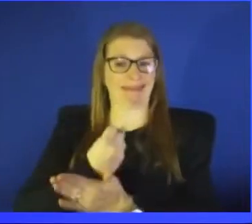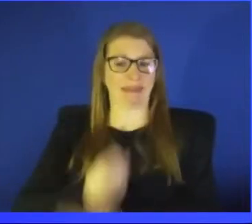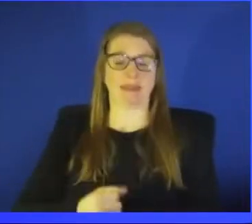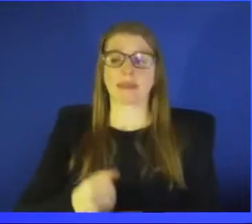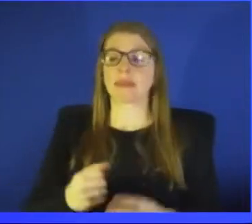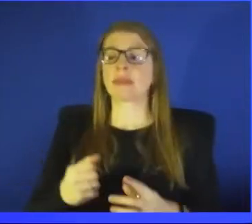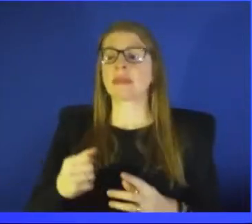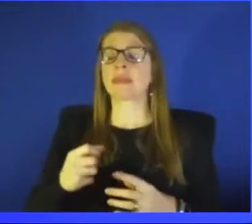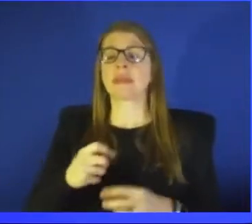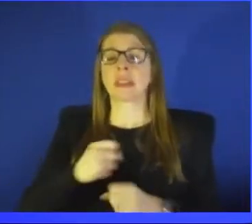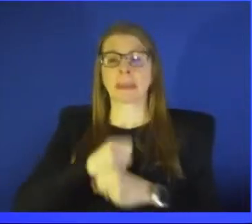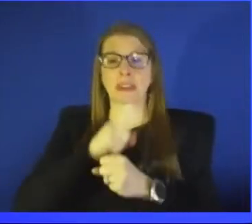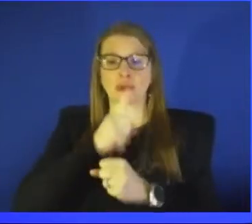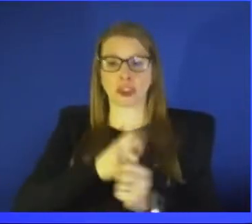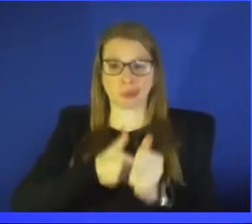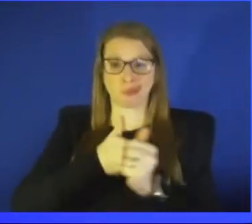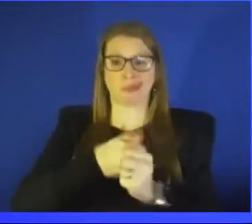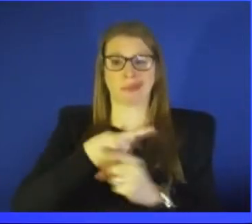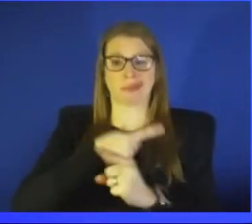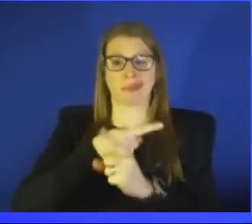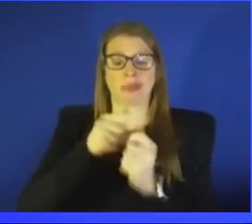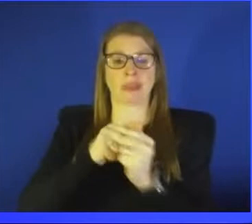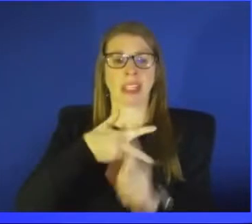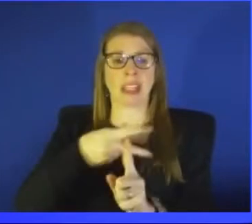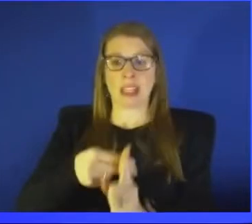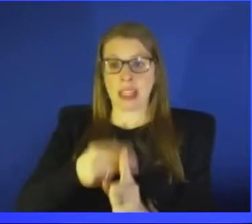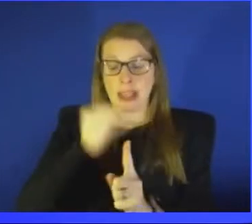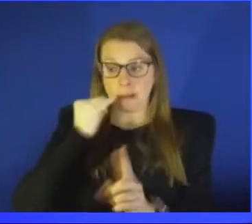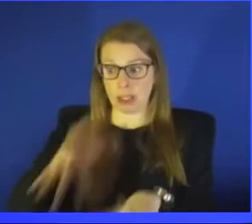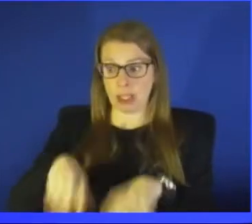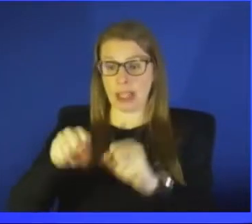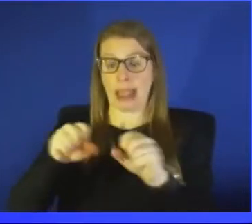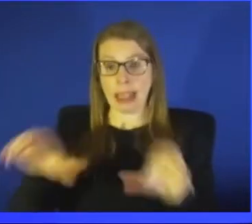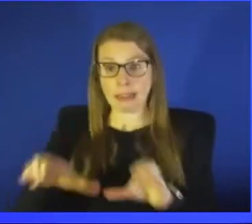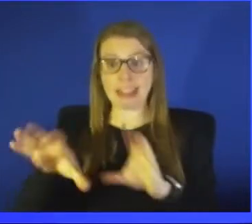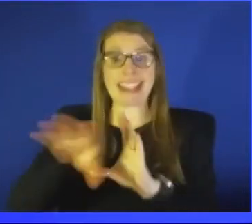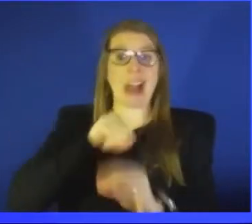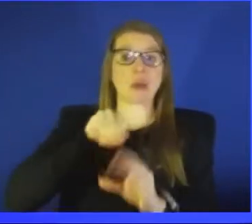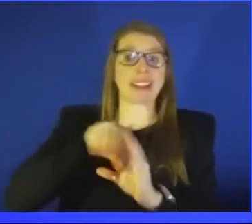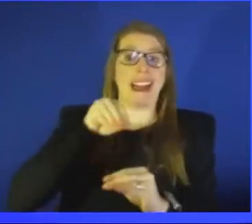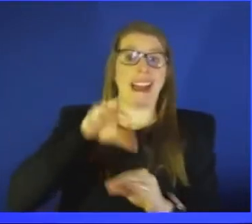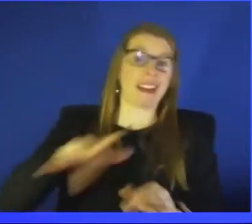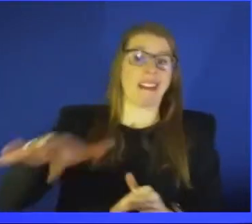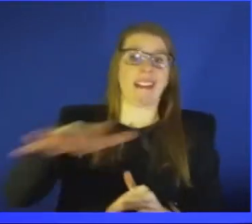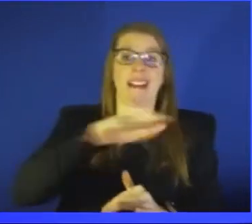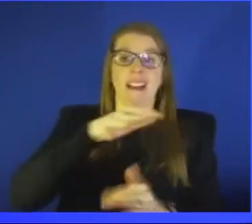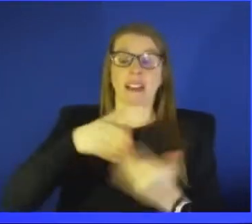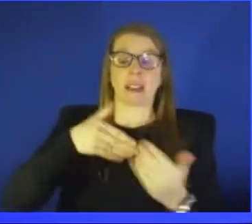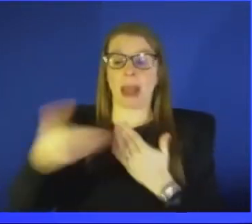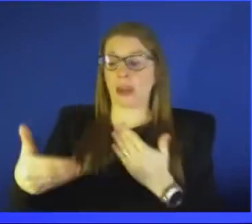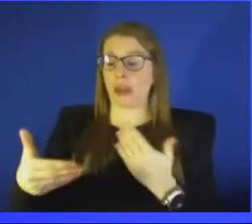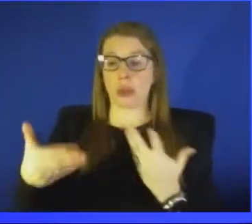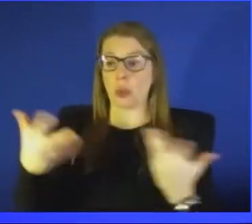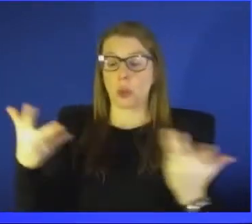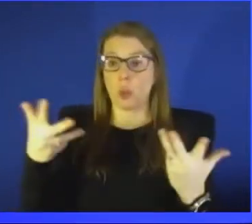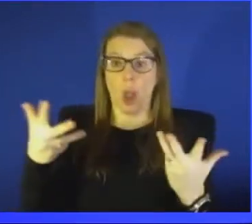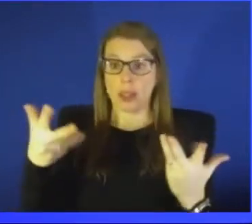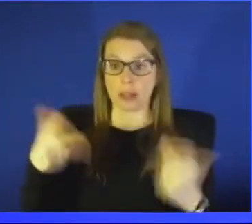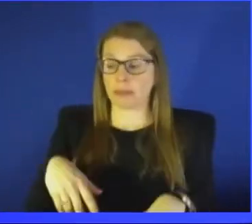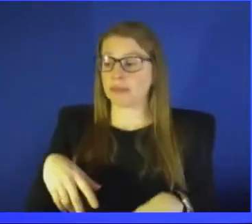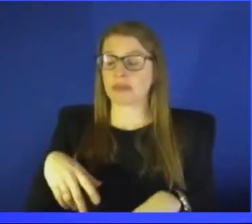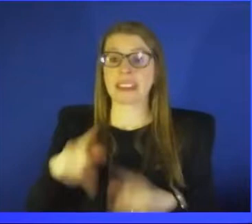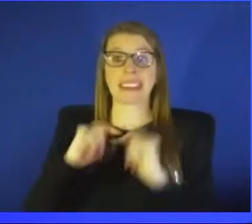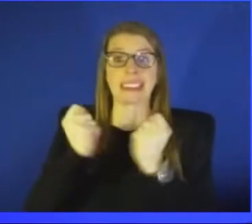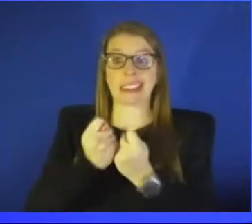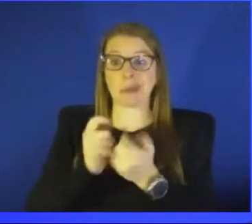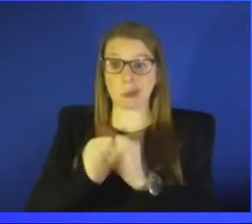date with vaccination. But if you're doing these activities outside, no matter what they are, even if they're team sports, you're going to have